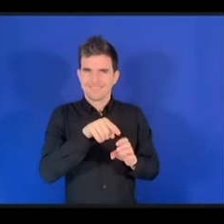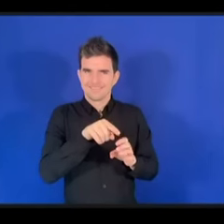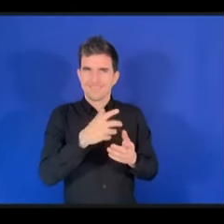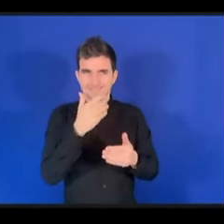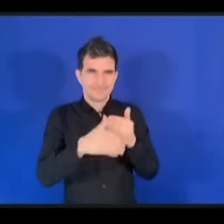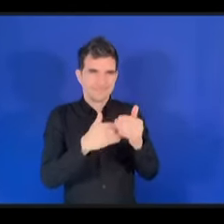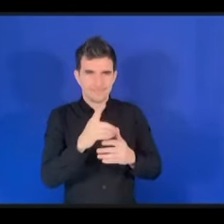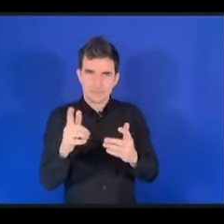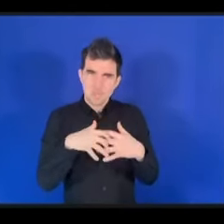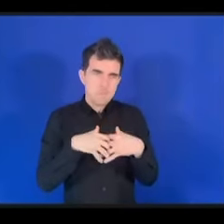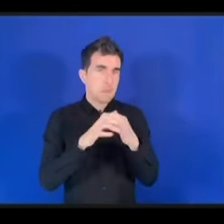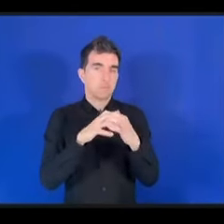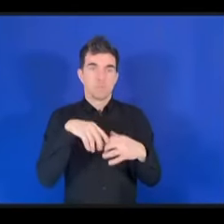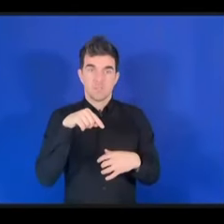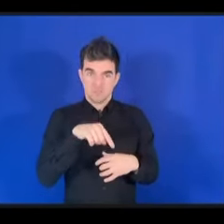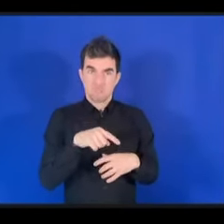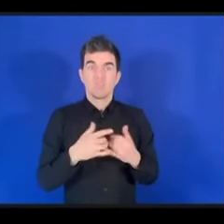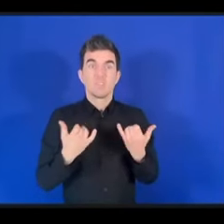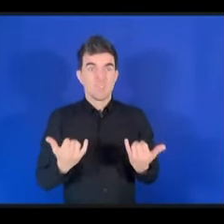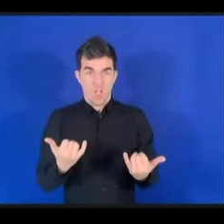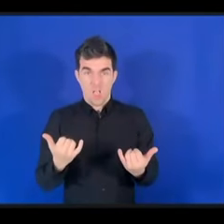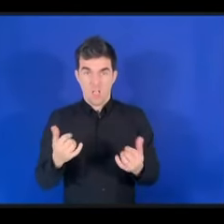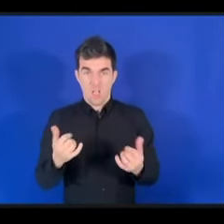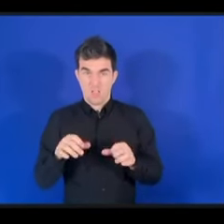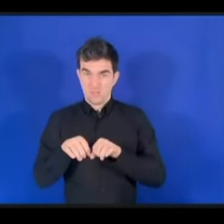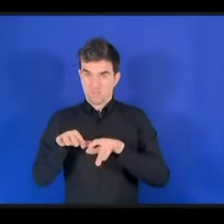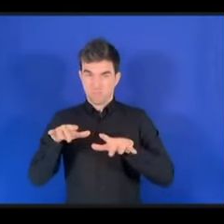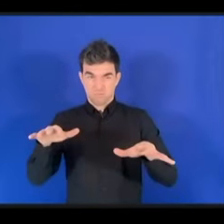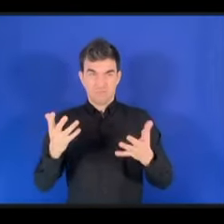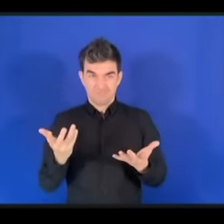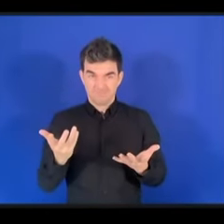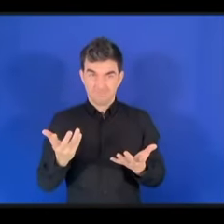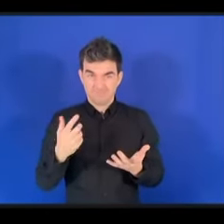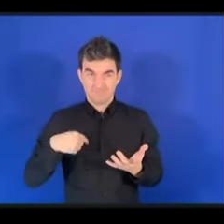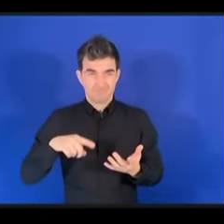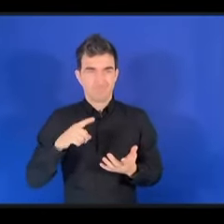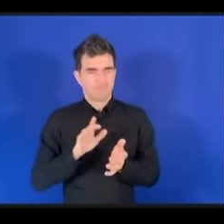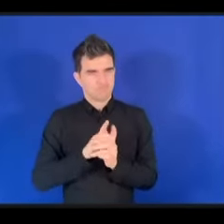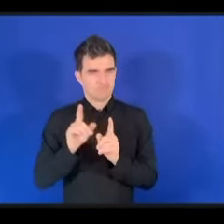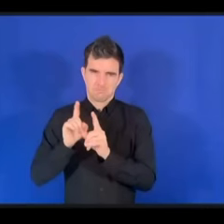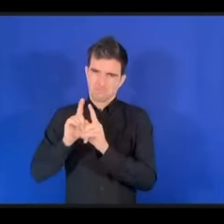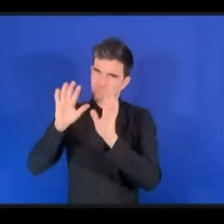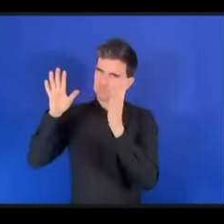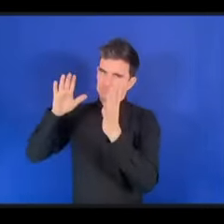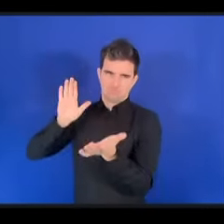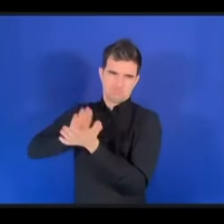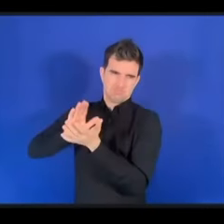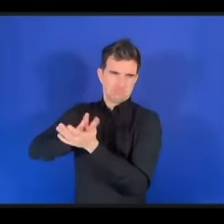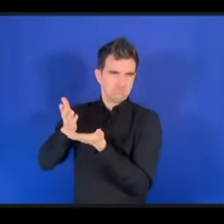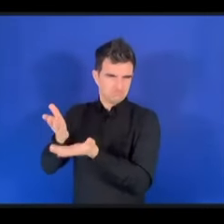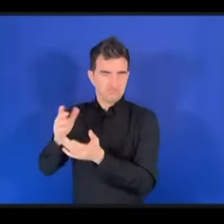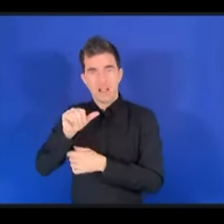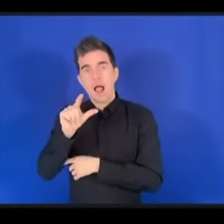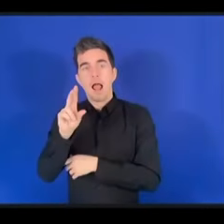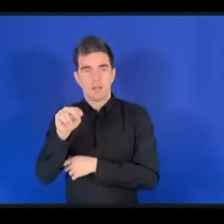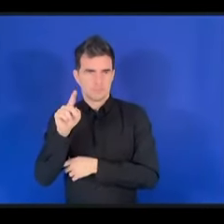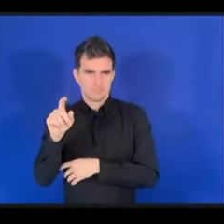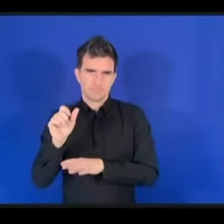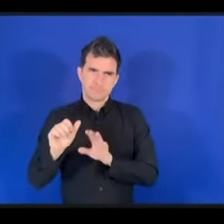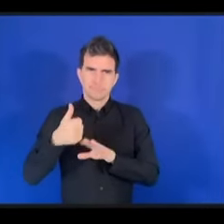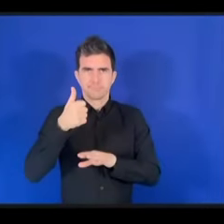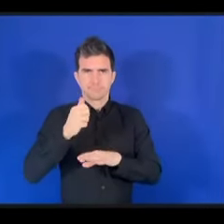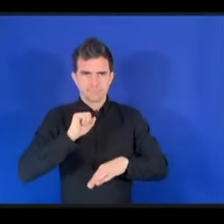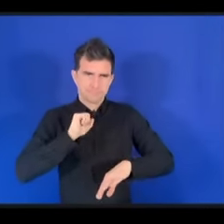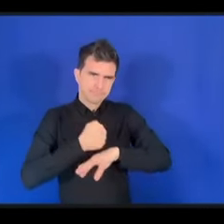achievements. Alan, who is one of the founding members of the Internet Society, was subsequently inducted into the Internet Hall of Fame in